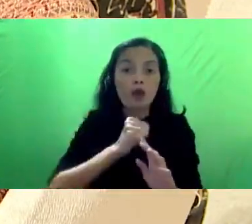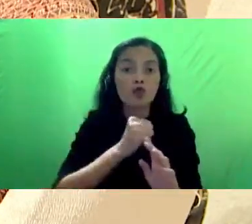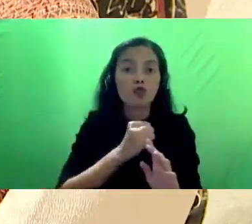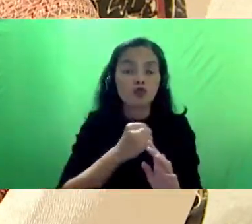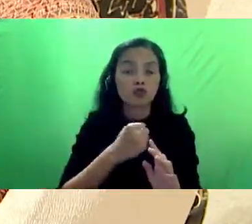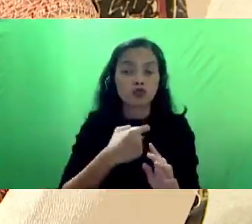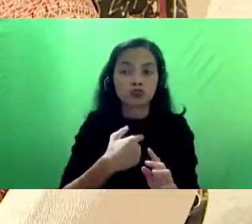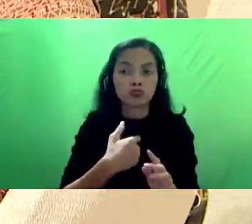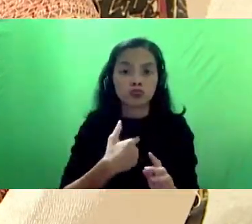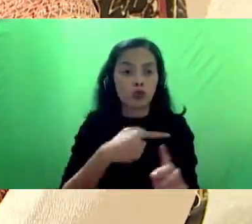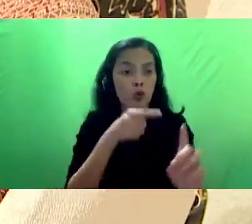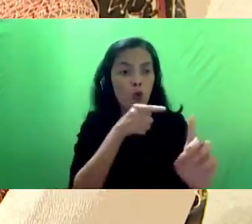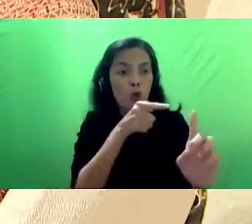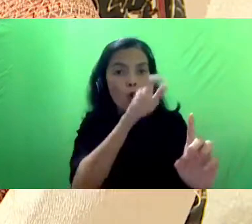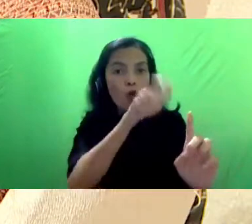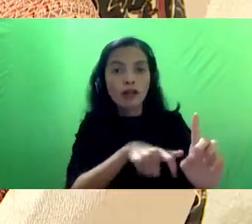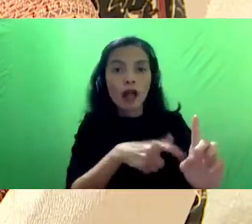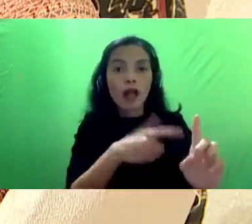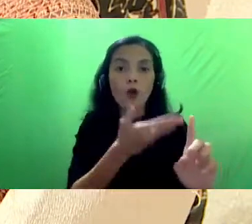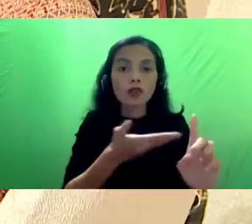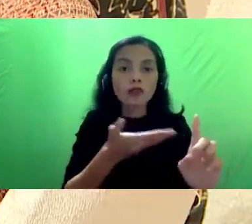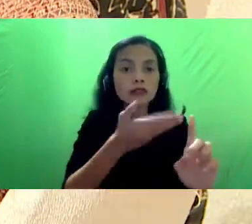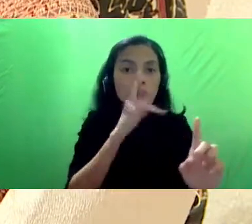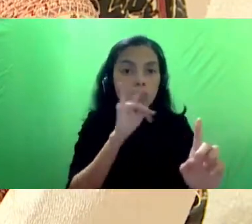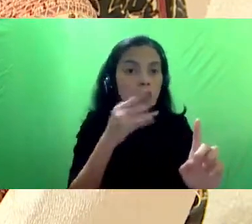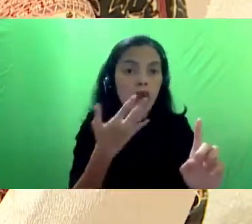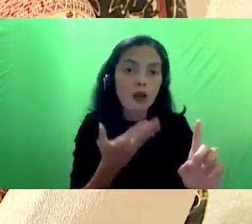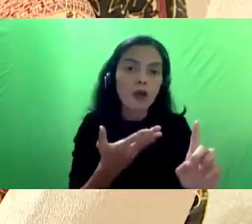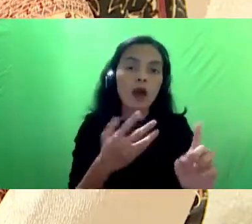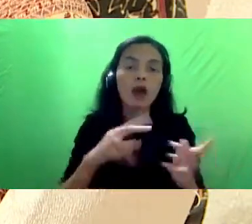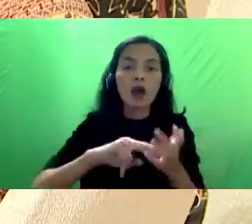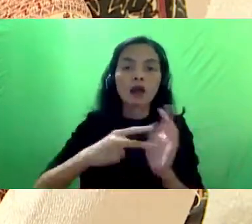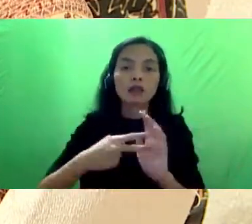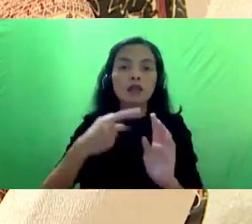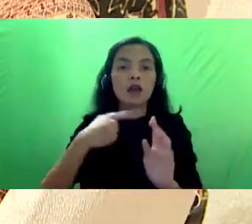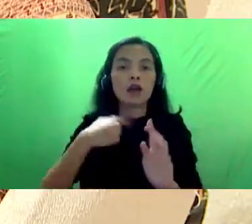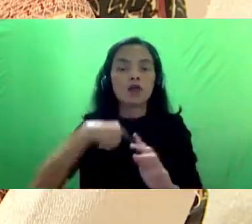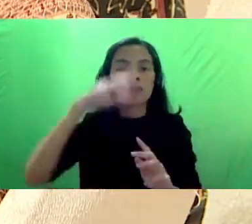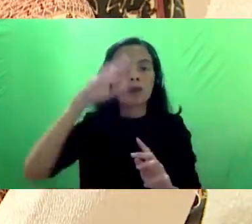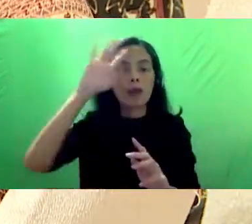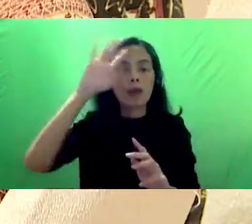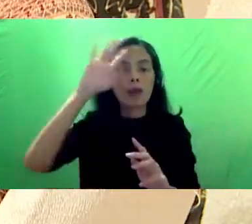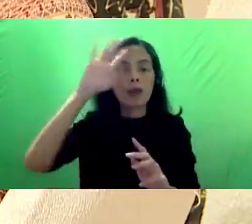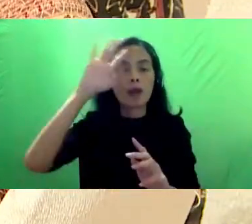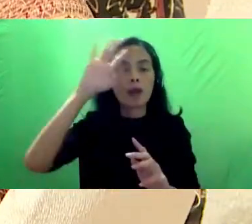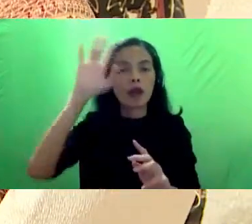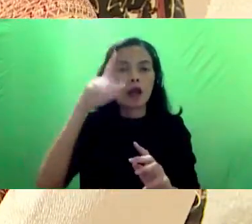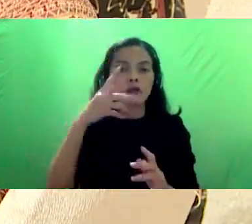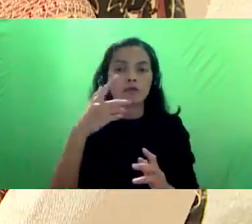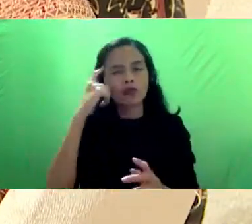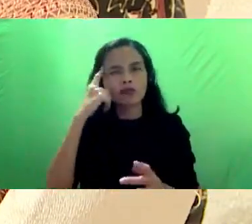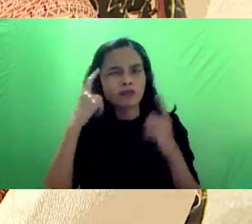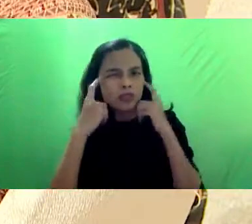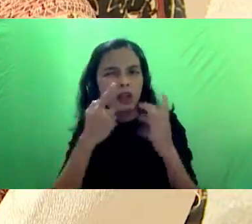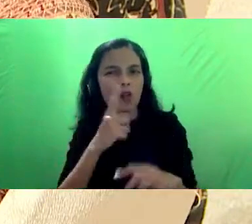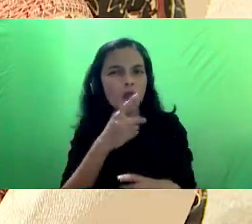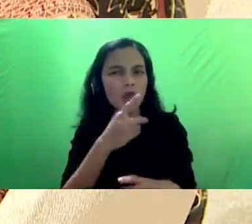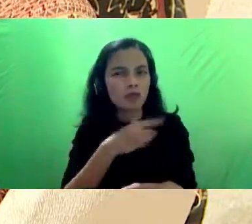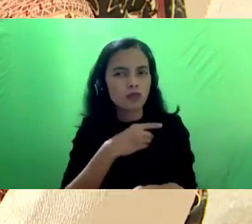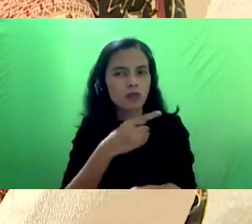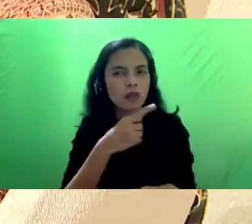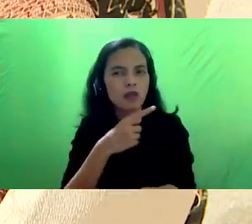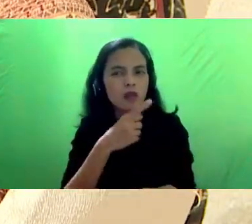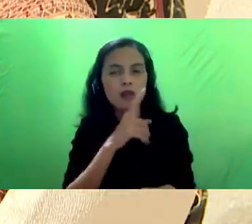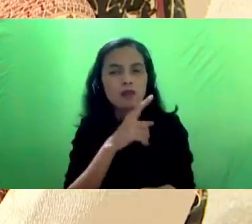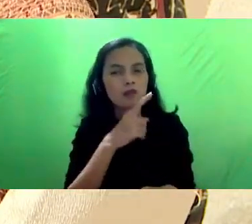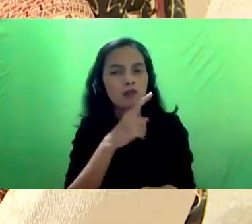the disabled. So I wonder if you have any thought on this, whether this is also feasible